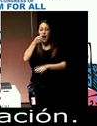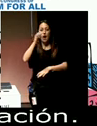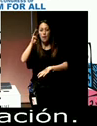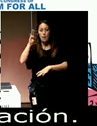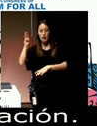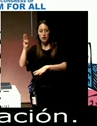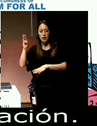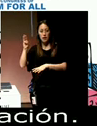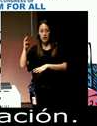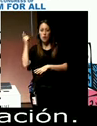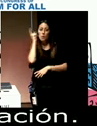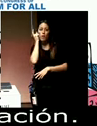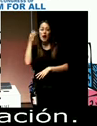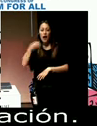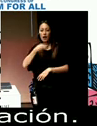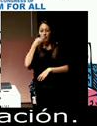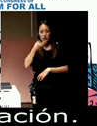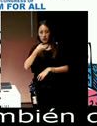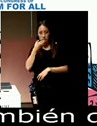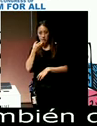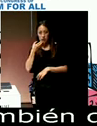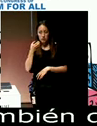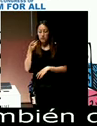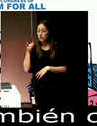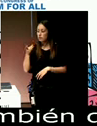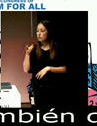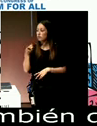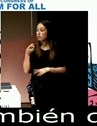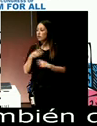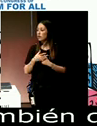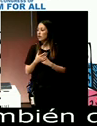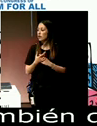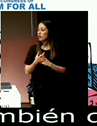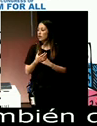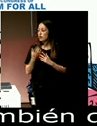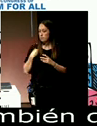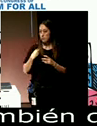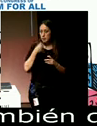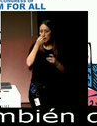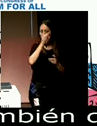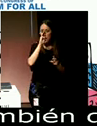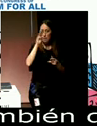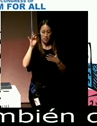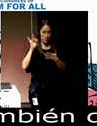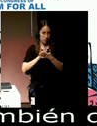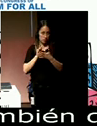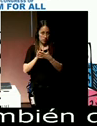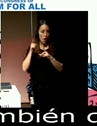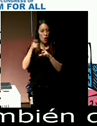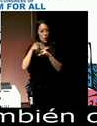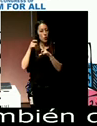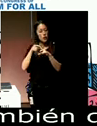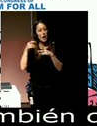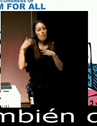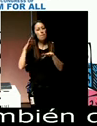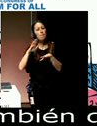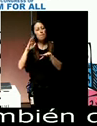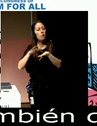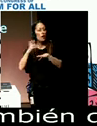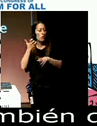This application is mainly useful to respond to the question, what are the